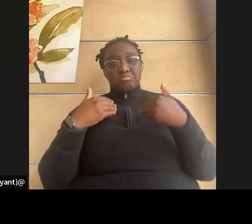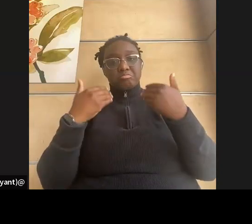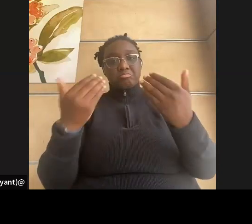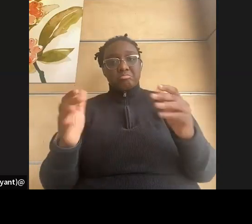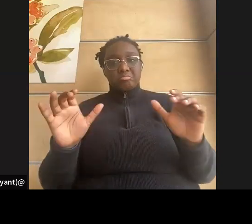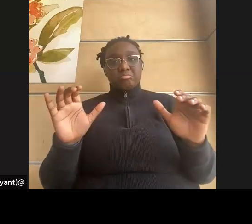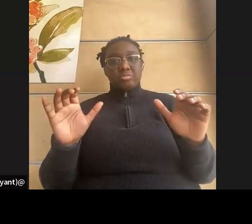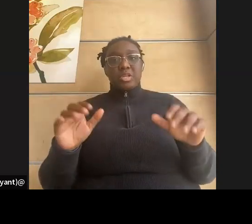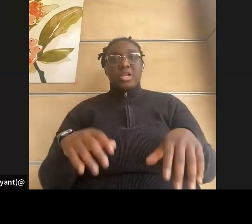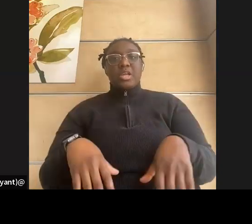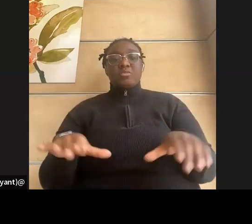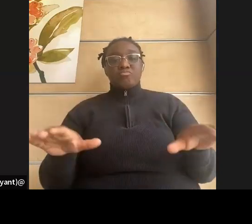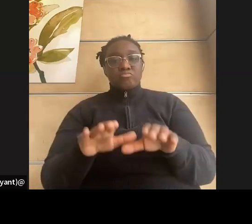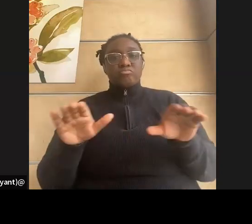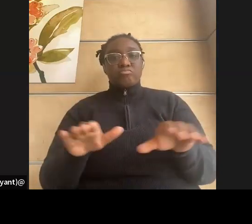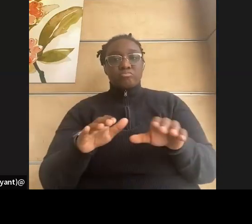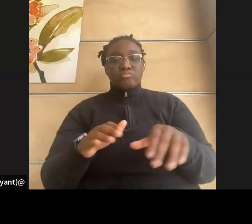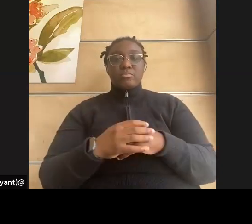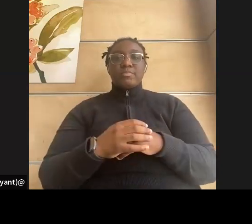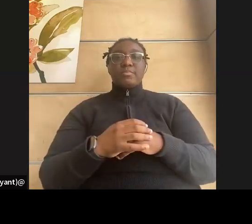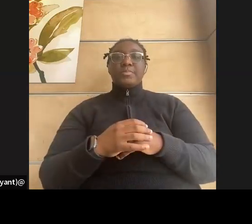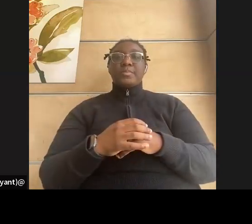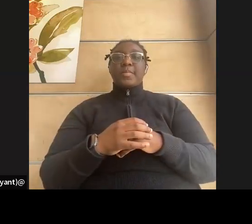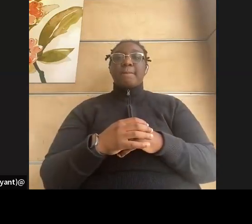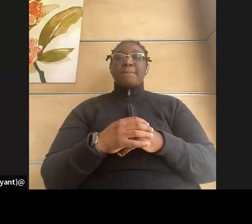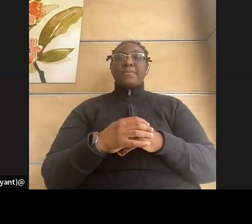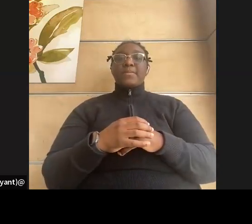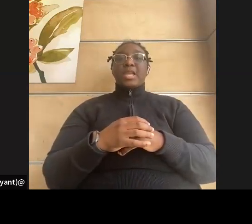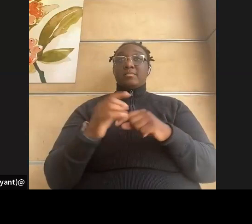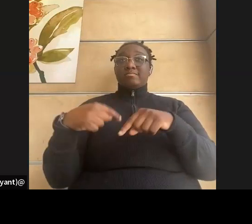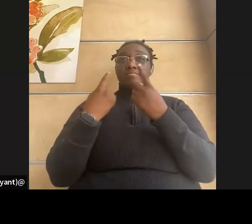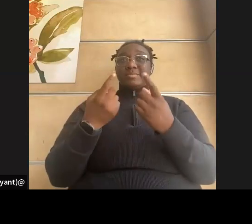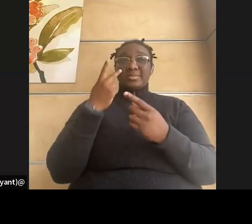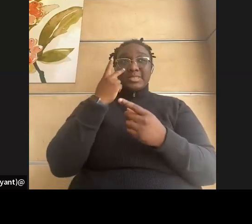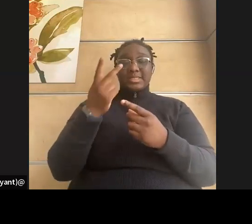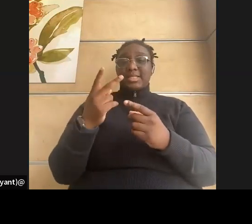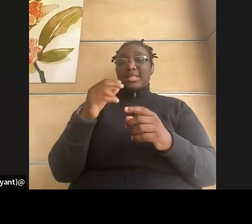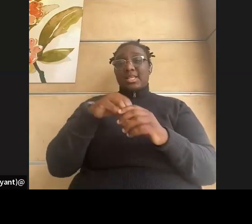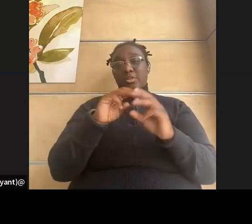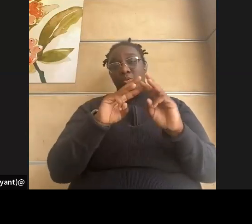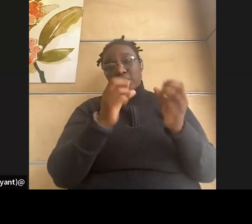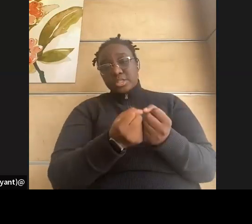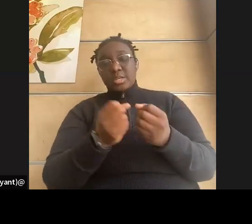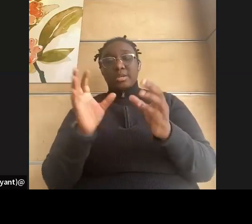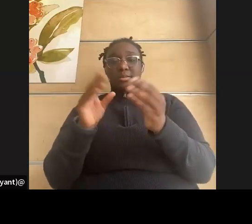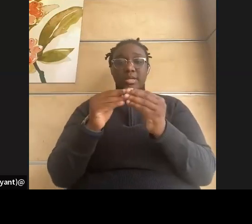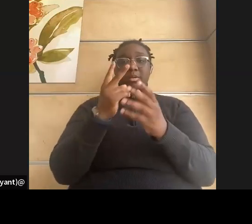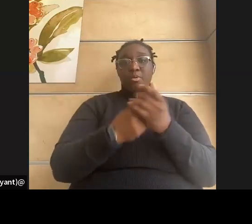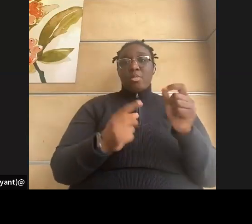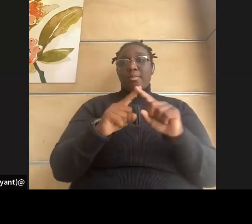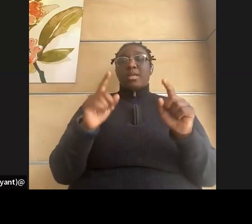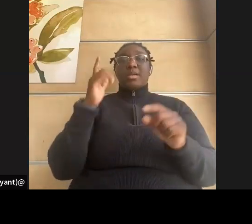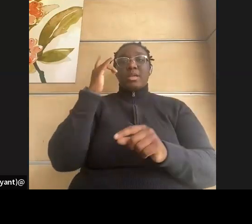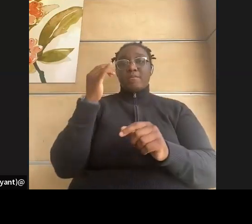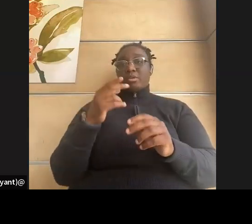of, that we've seen in all these meetings and our workshops is that really California benefits from having such